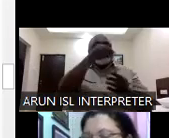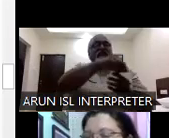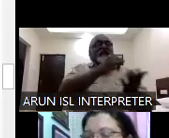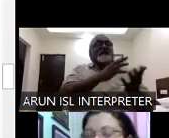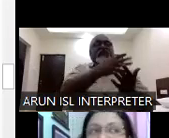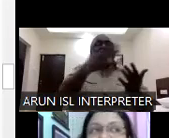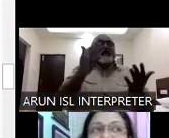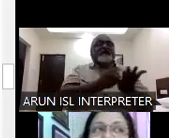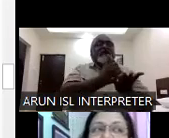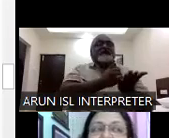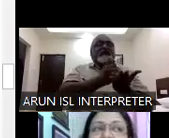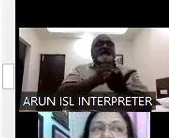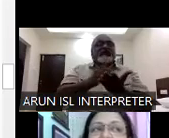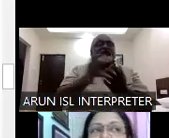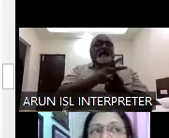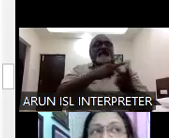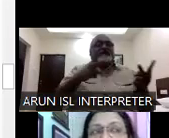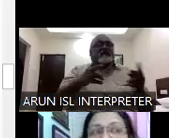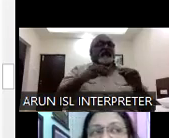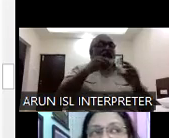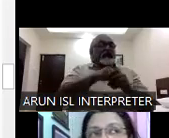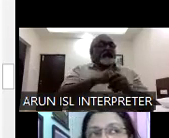it was a district with